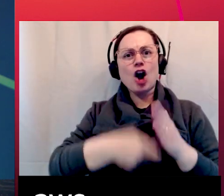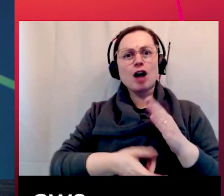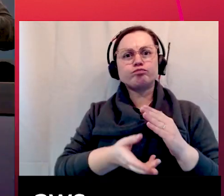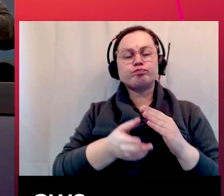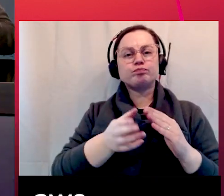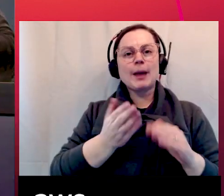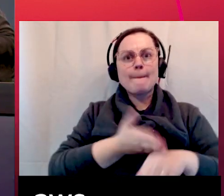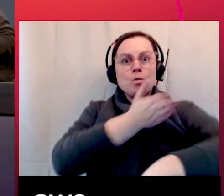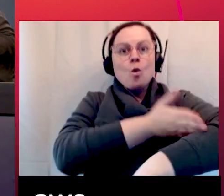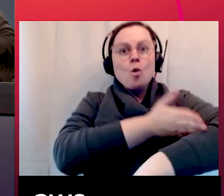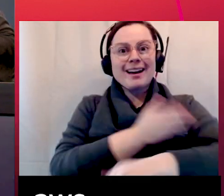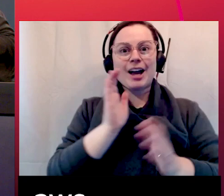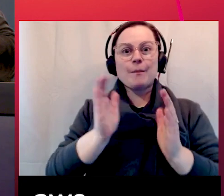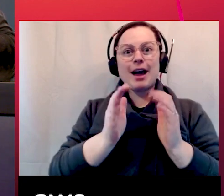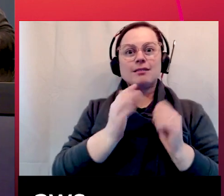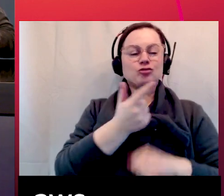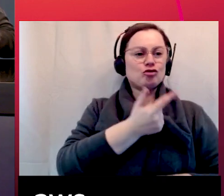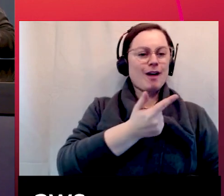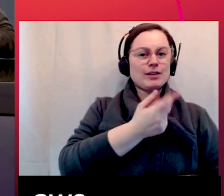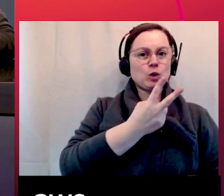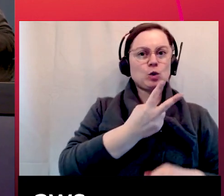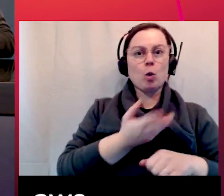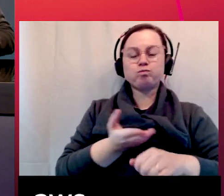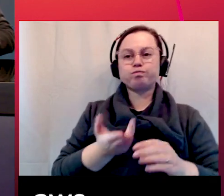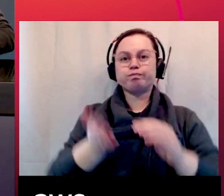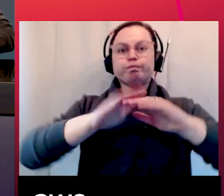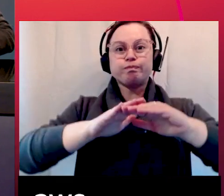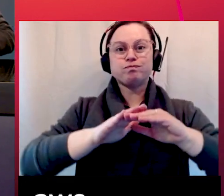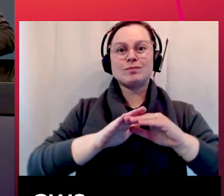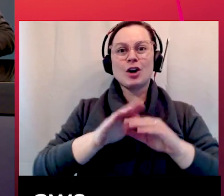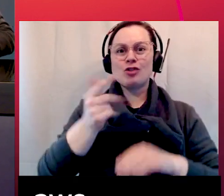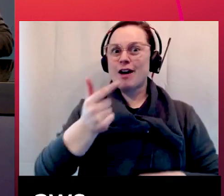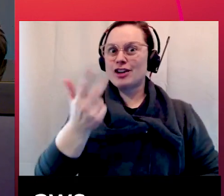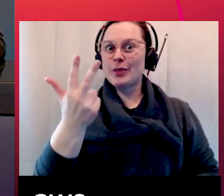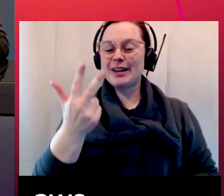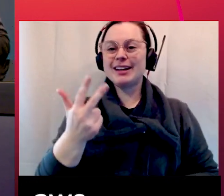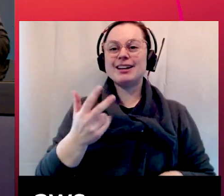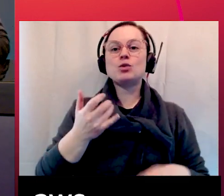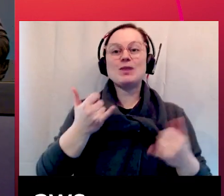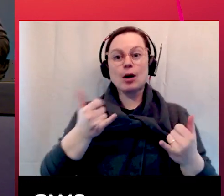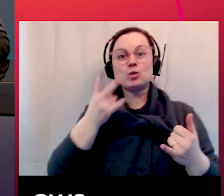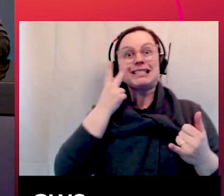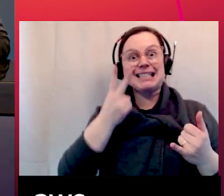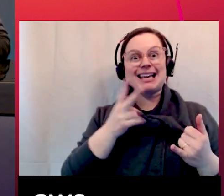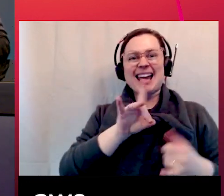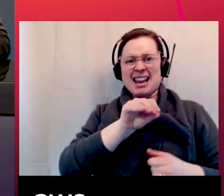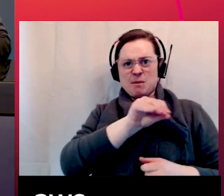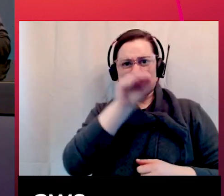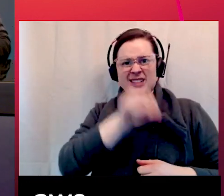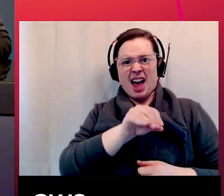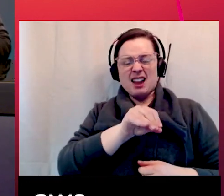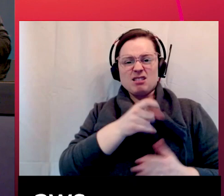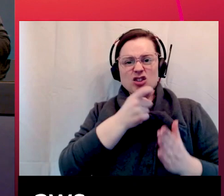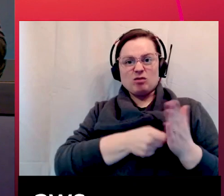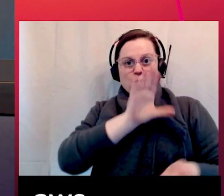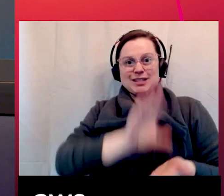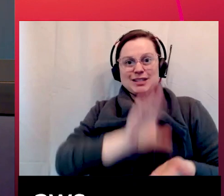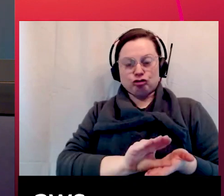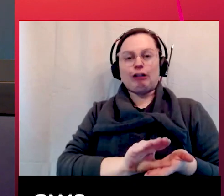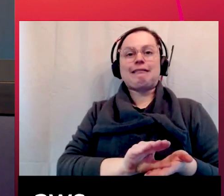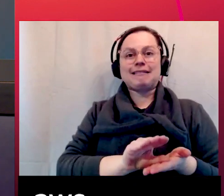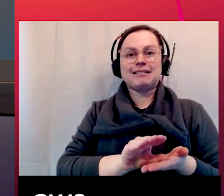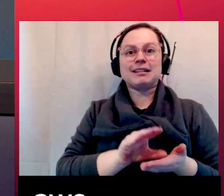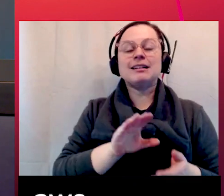you have base Aerospike, which is giving you 60 to 80% TCO reduction by collapsing your footprint by 80%, up to